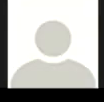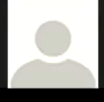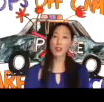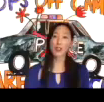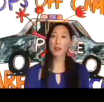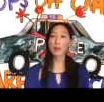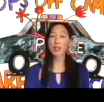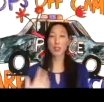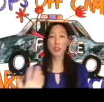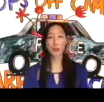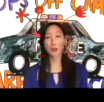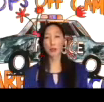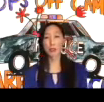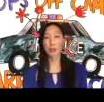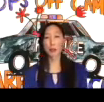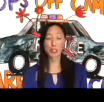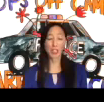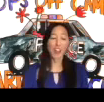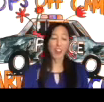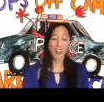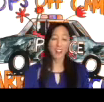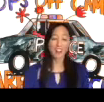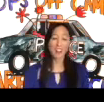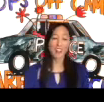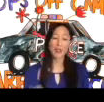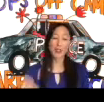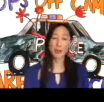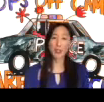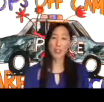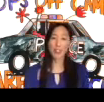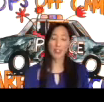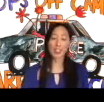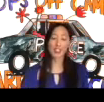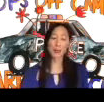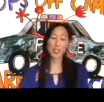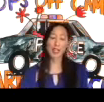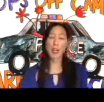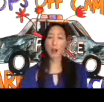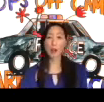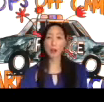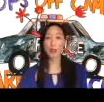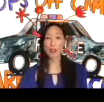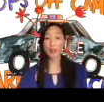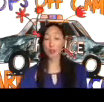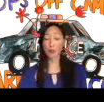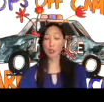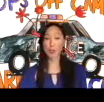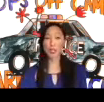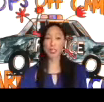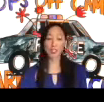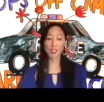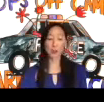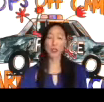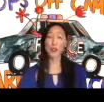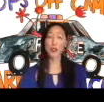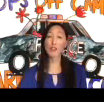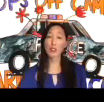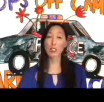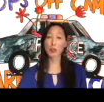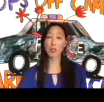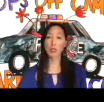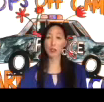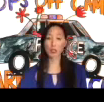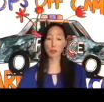Okay, so I just published this book, and in the book, I examine how in the US we got to this point. So it is a